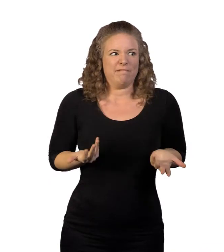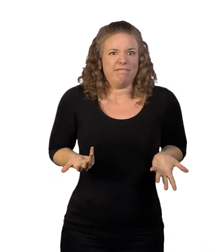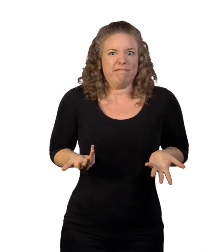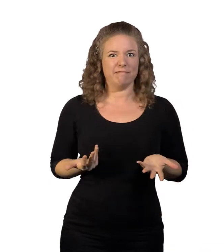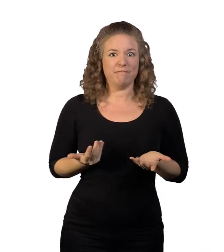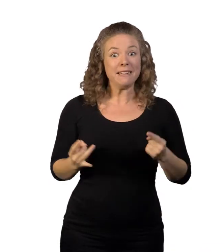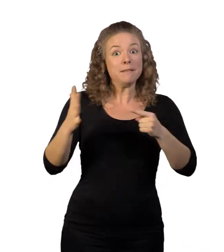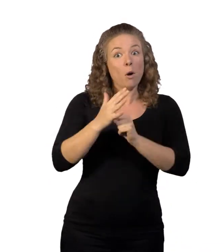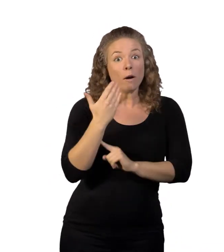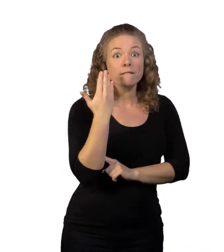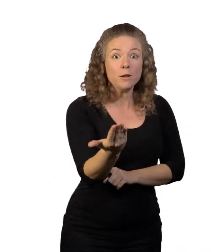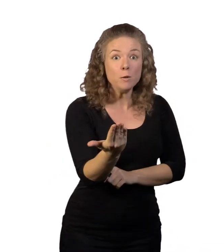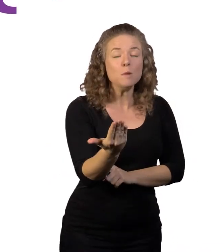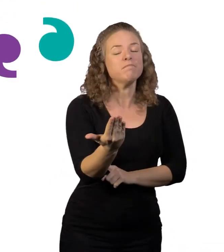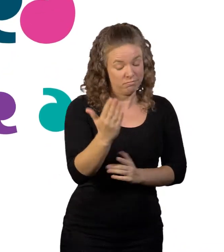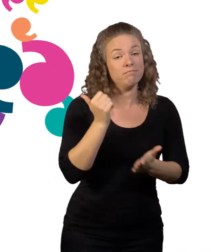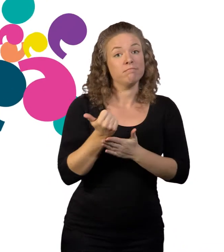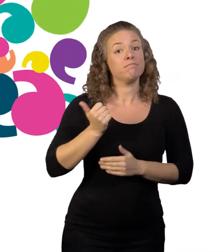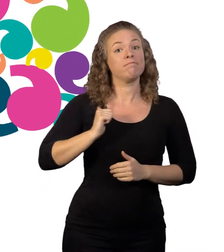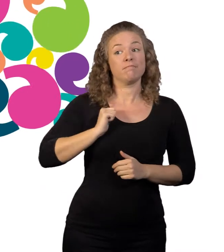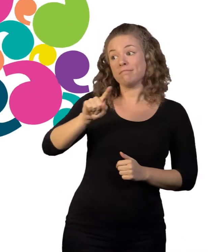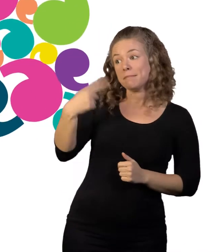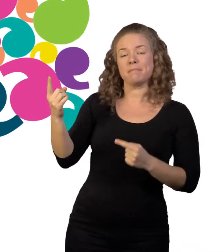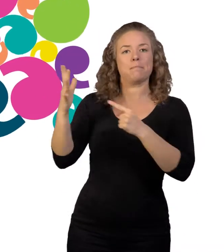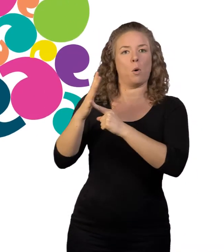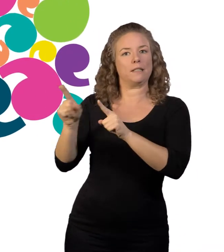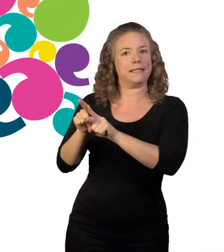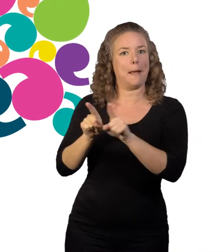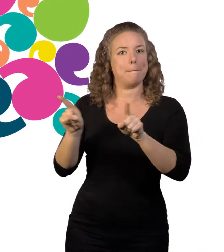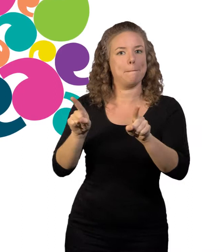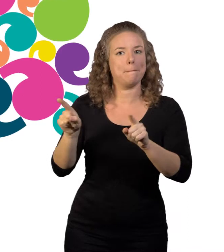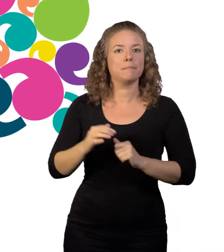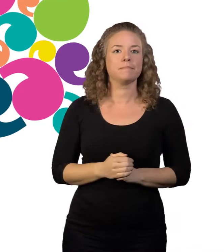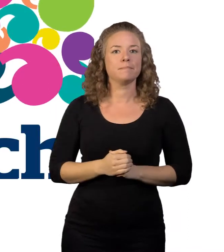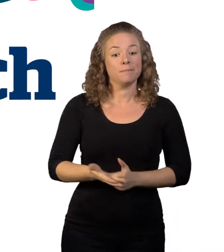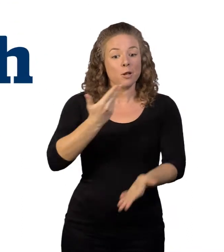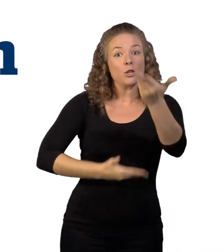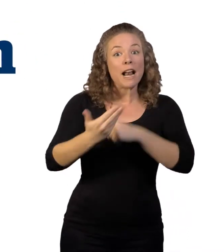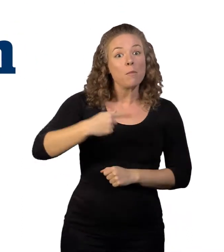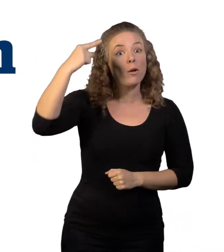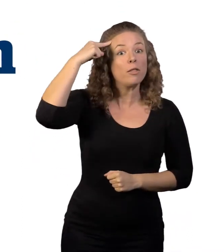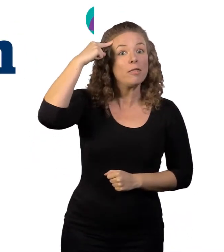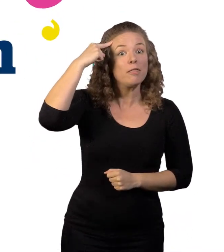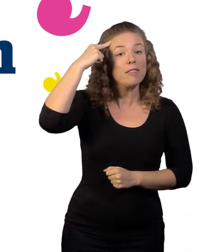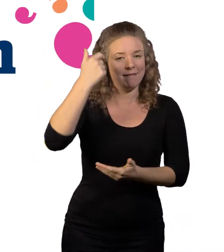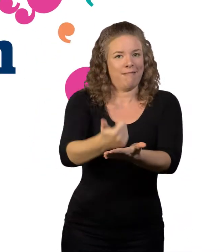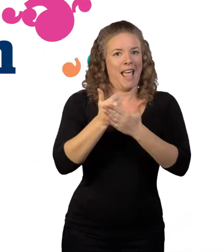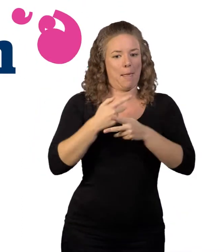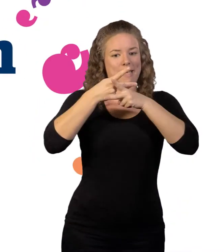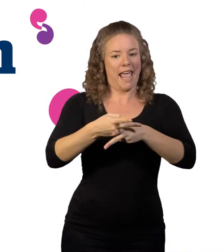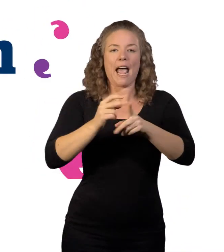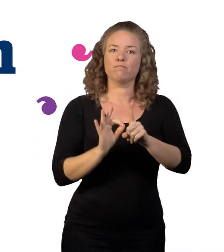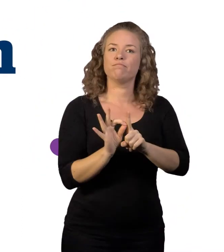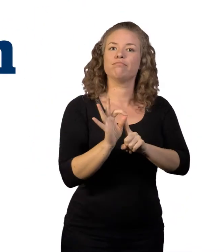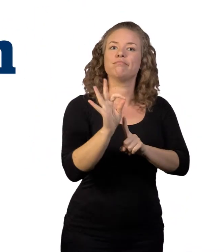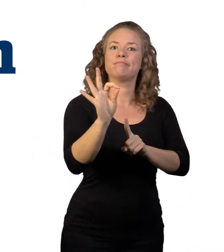feel like your story, but if it matters to you, it's very likely it matters to someone else. Tell us what you think and